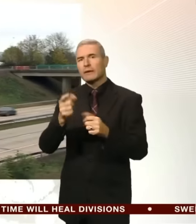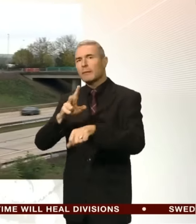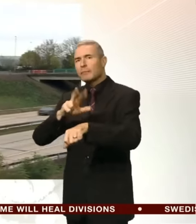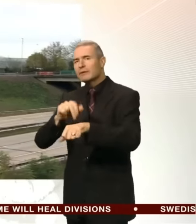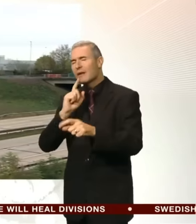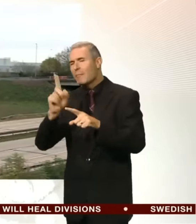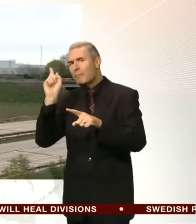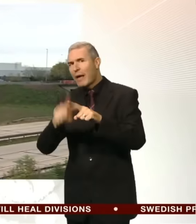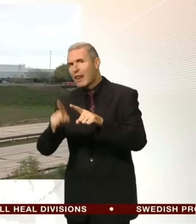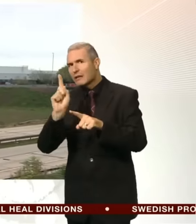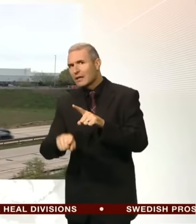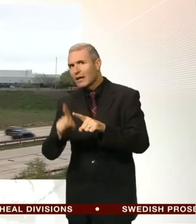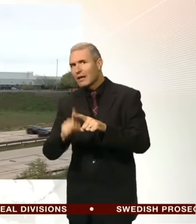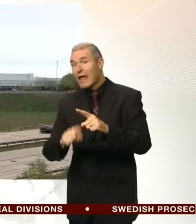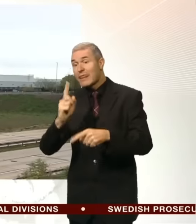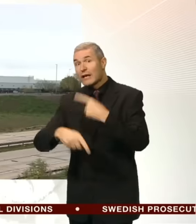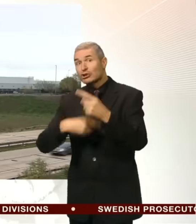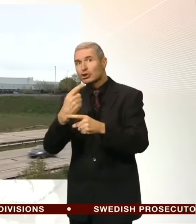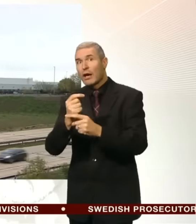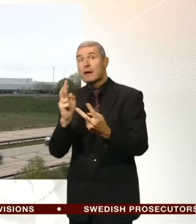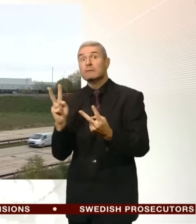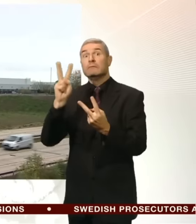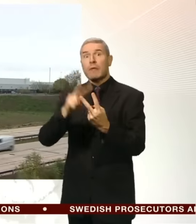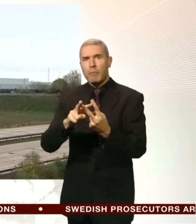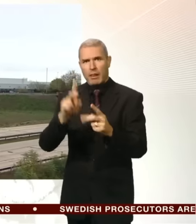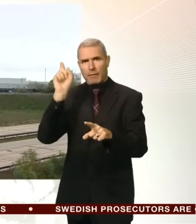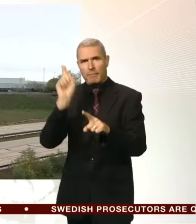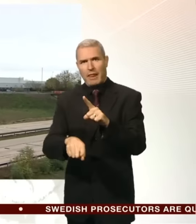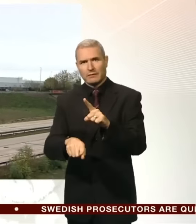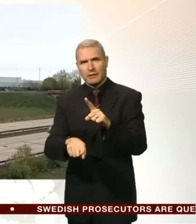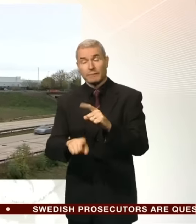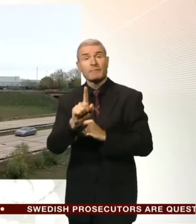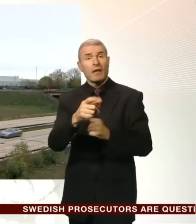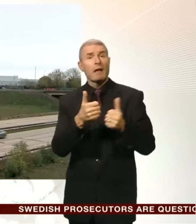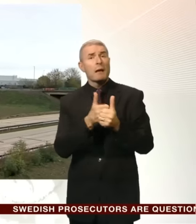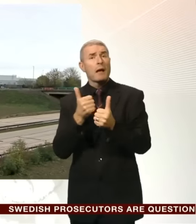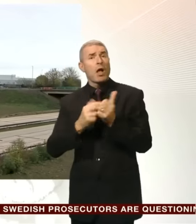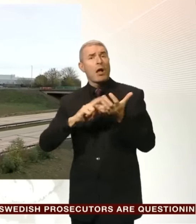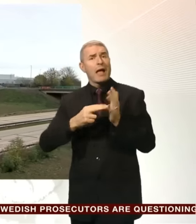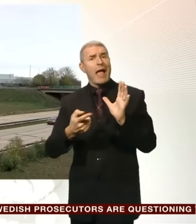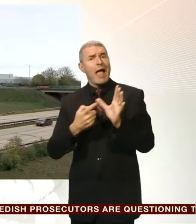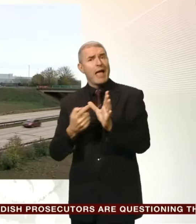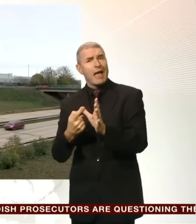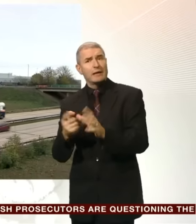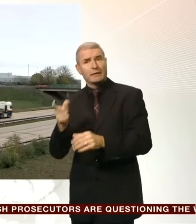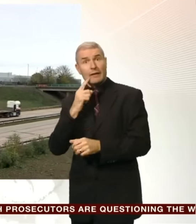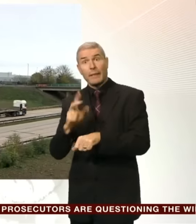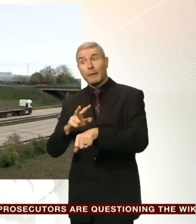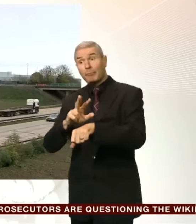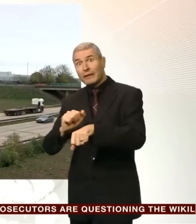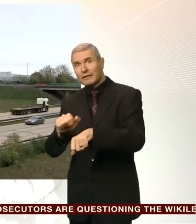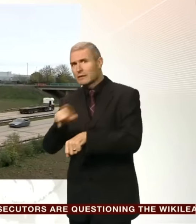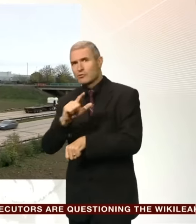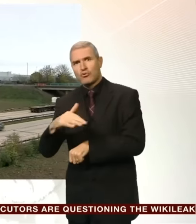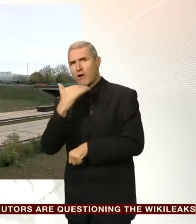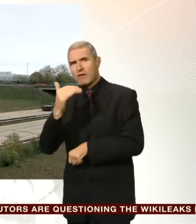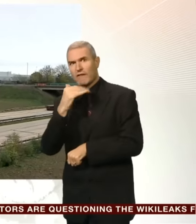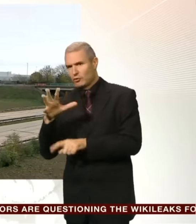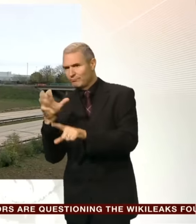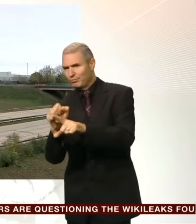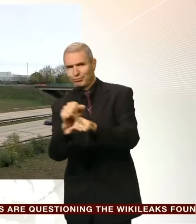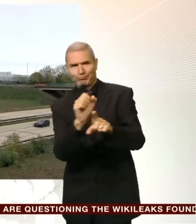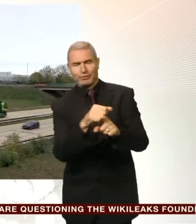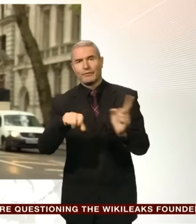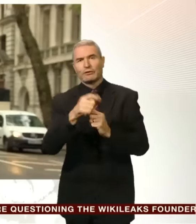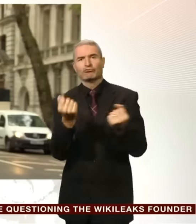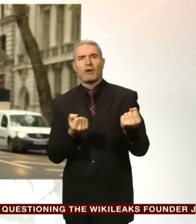mobile phones will double next year. But others, like the AA, say it's the police themselves who are not doing enough to tackle this